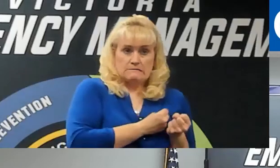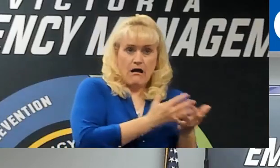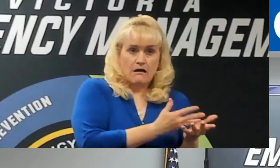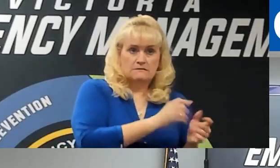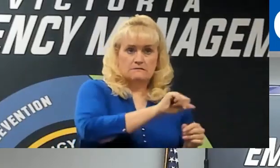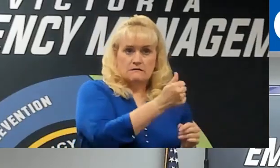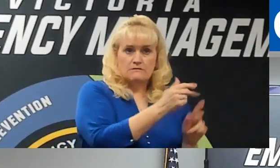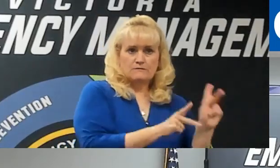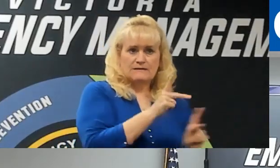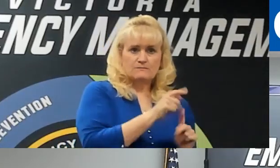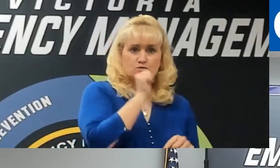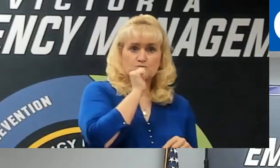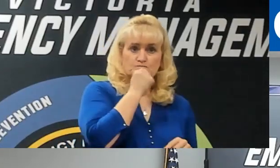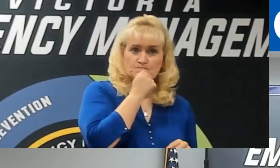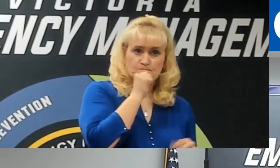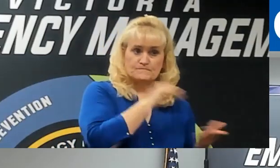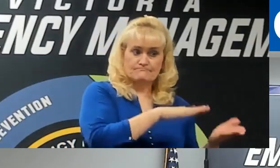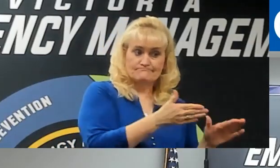transmitting that disease.